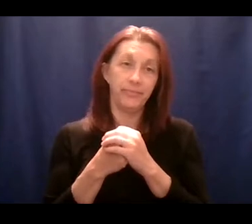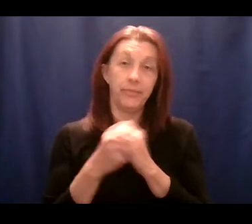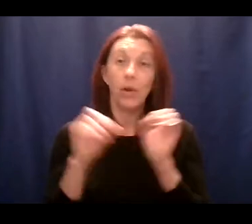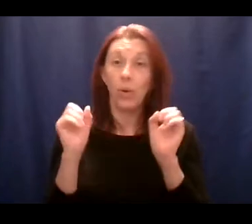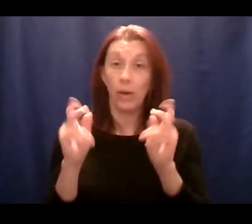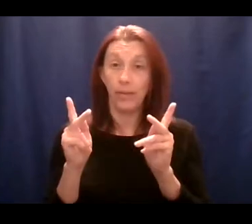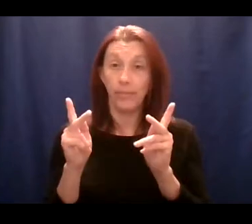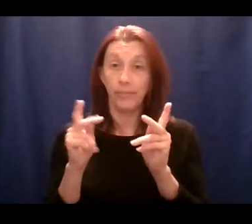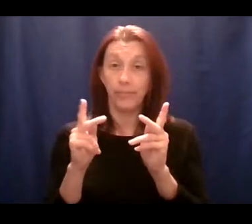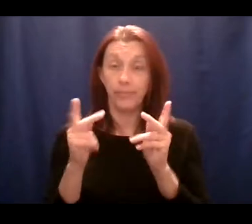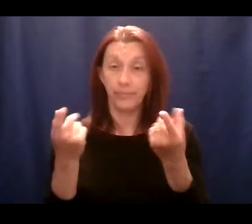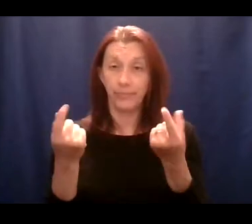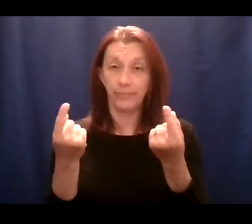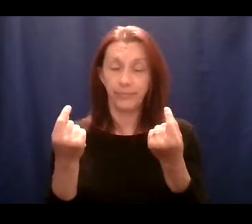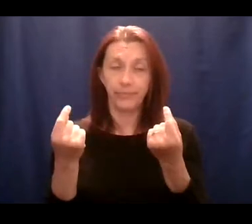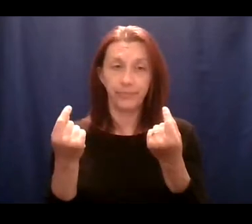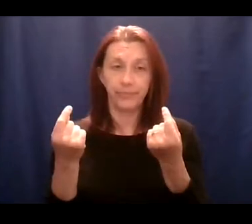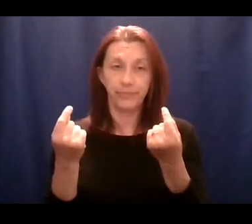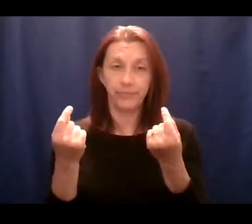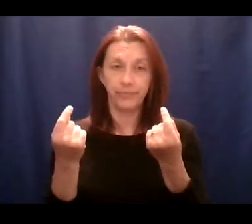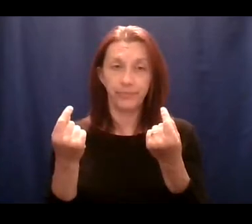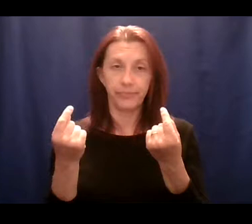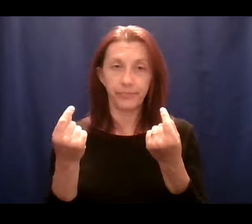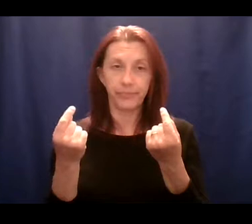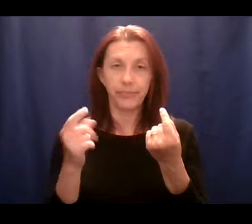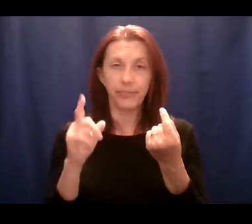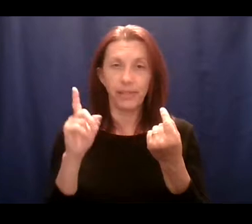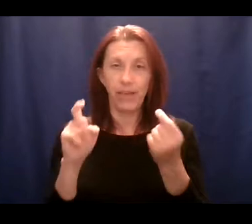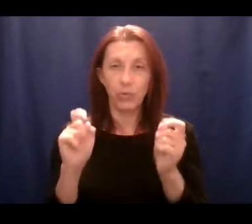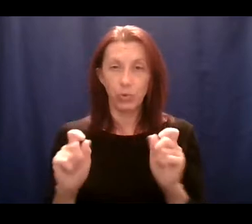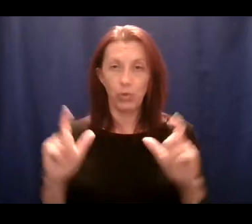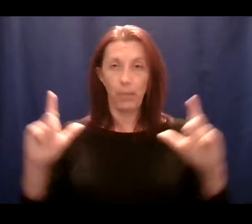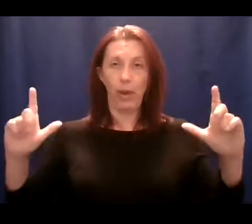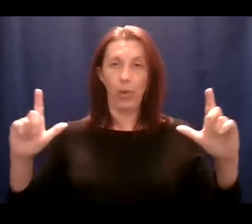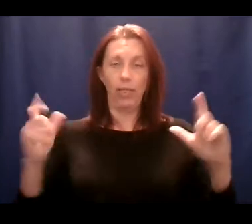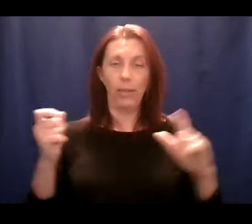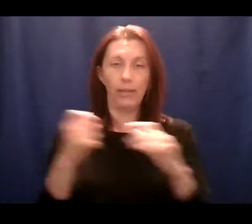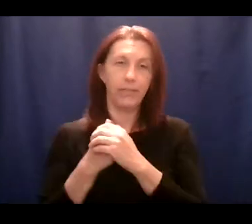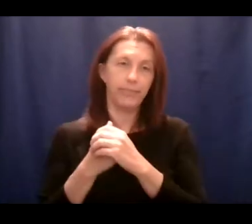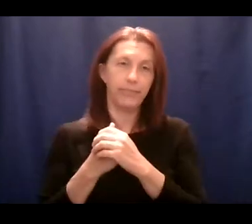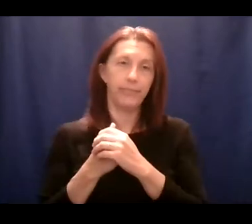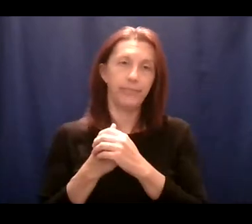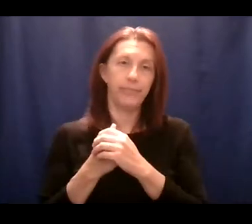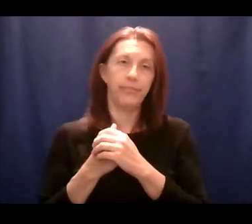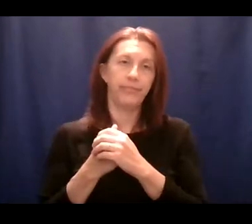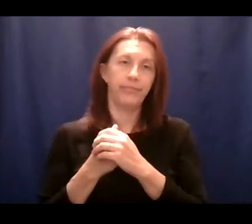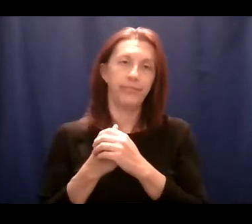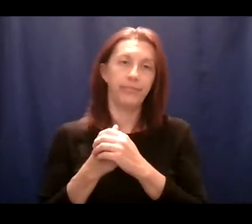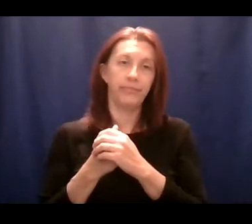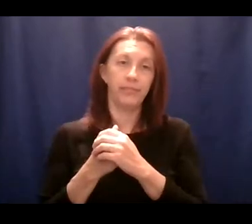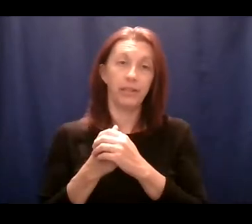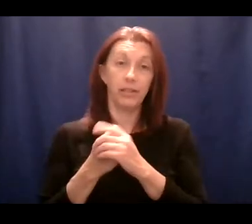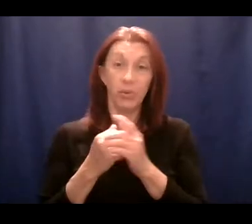Okay, so we're going to go. I probably need to zoom out a little bit. There we go. Were